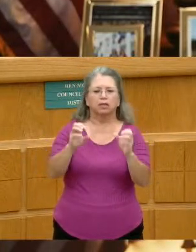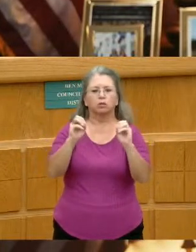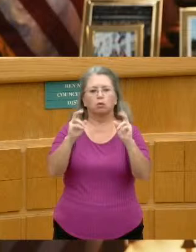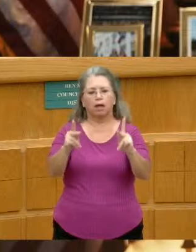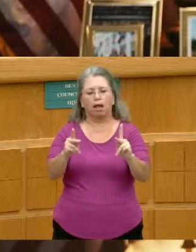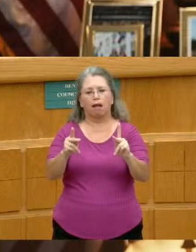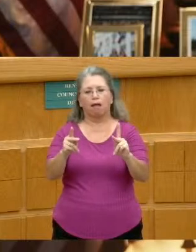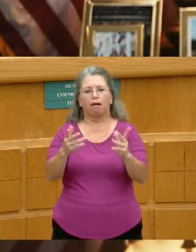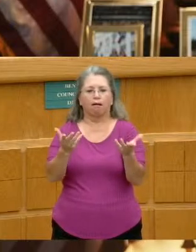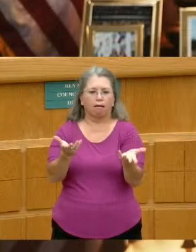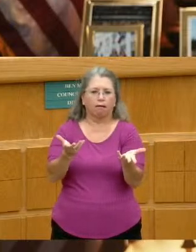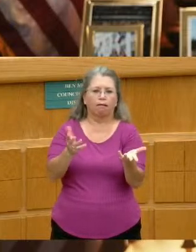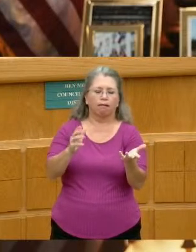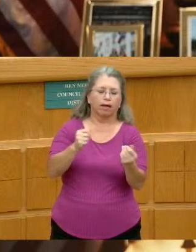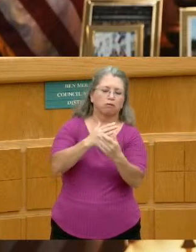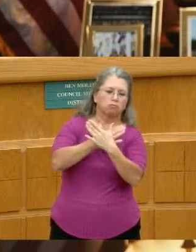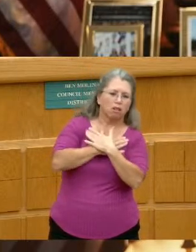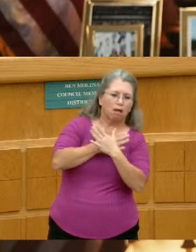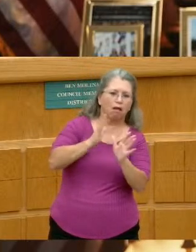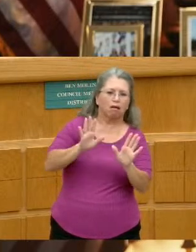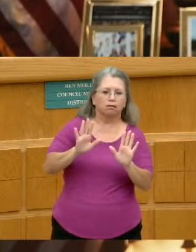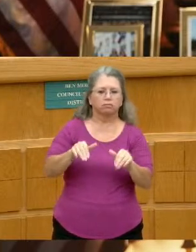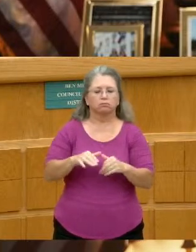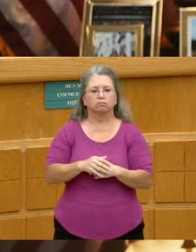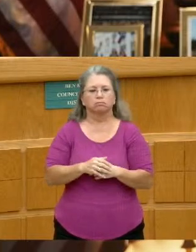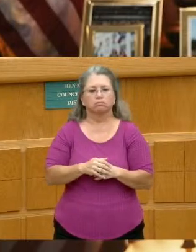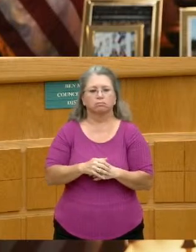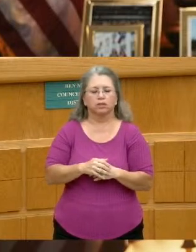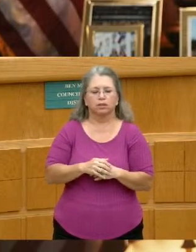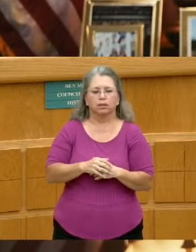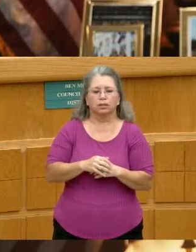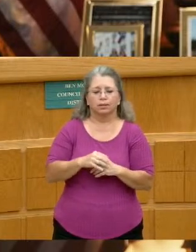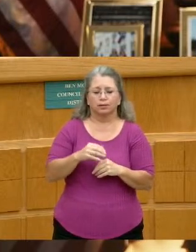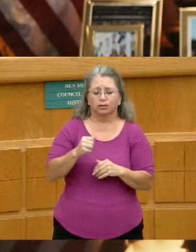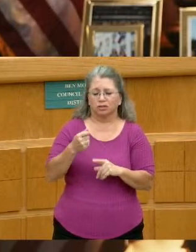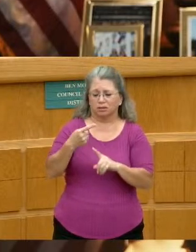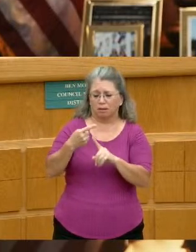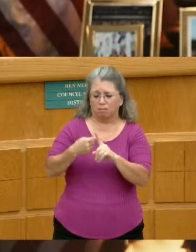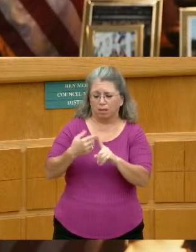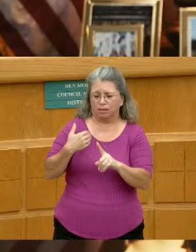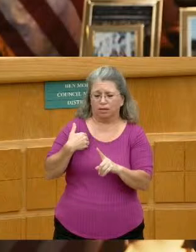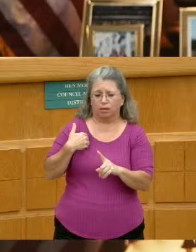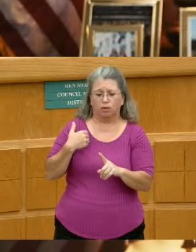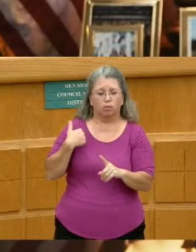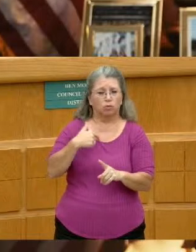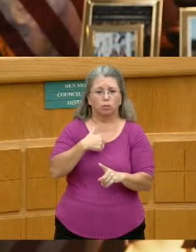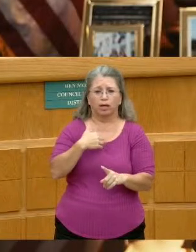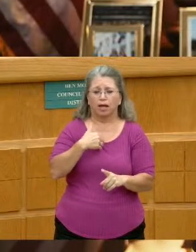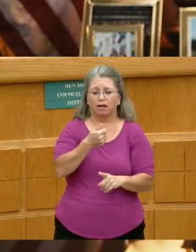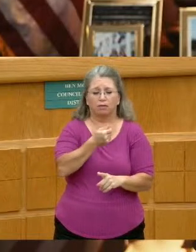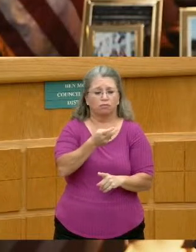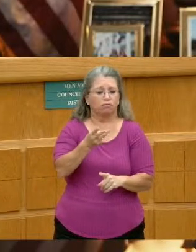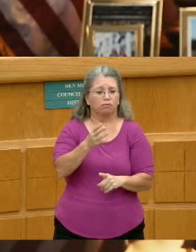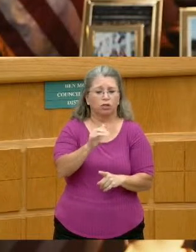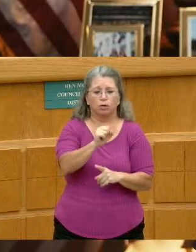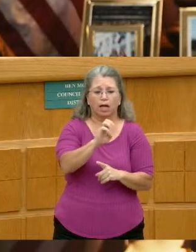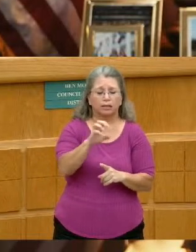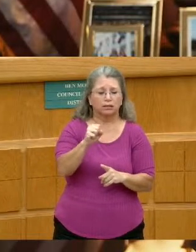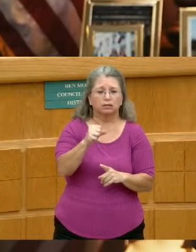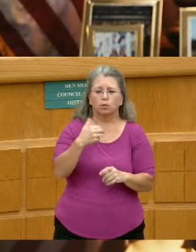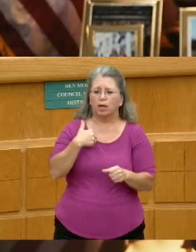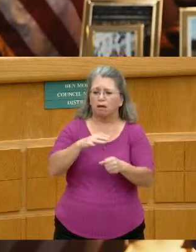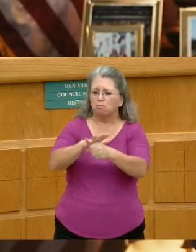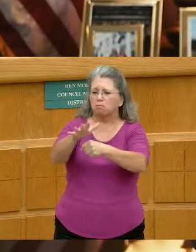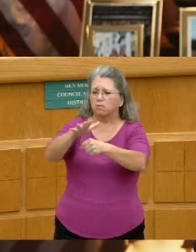bit. Just a month ago, there were few COVID-19 cases, and hospital space was